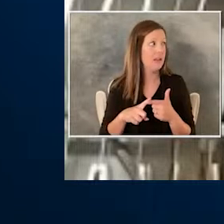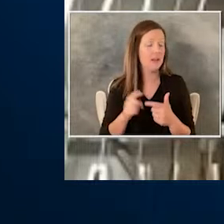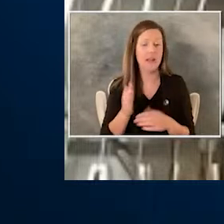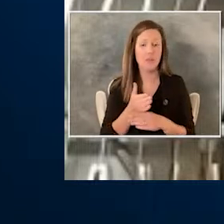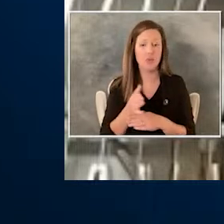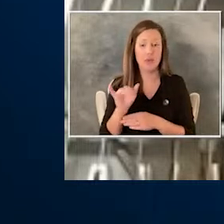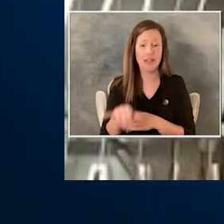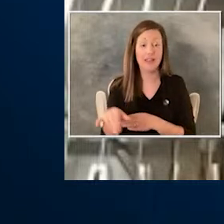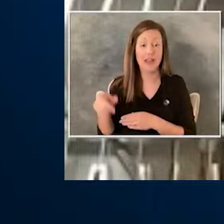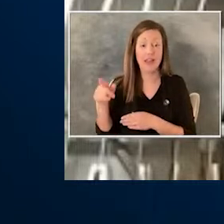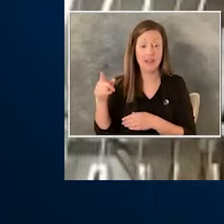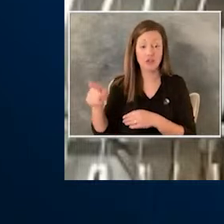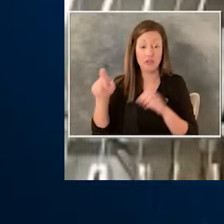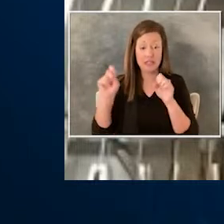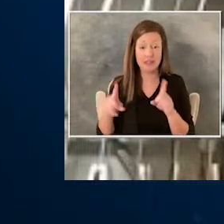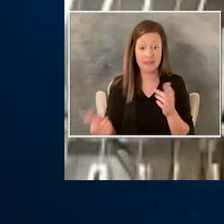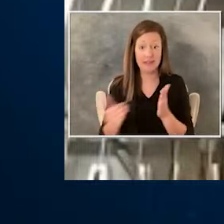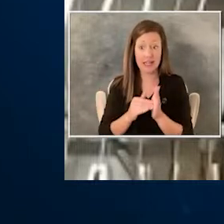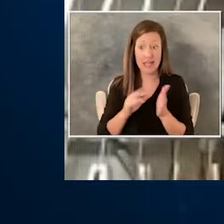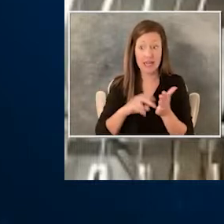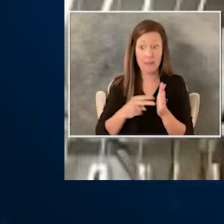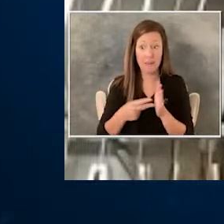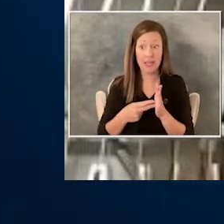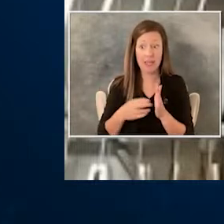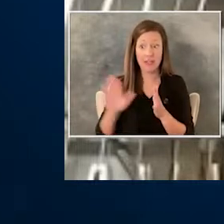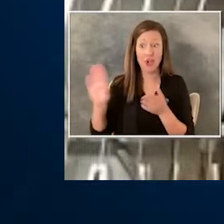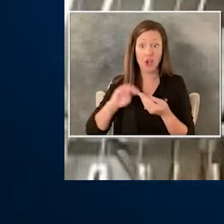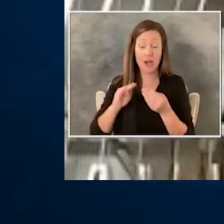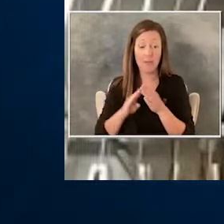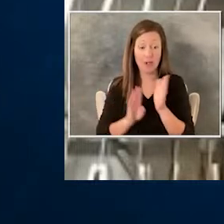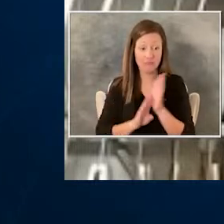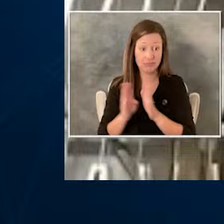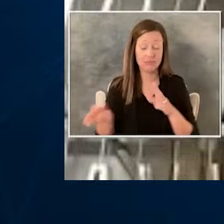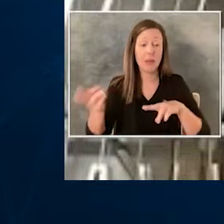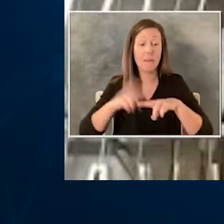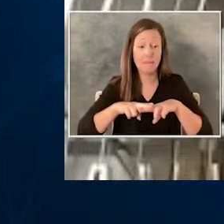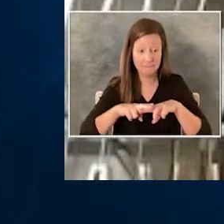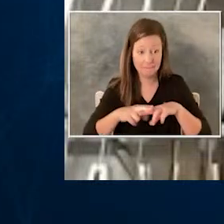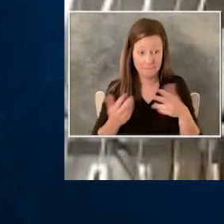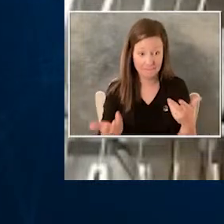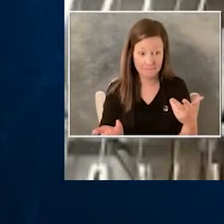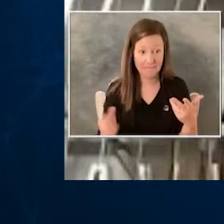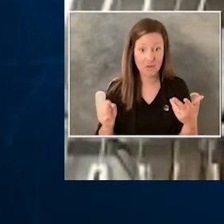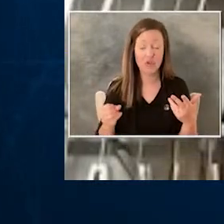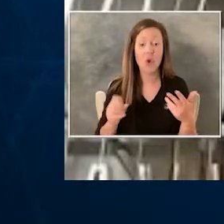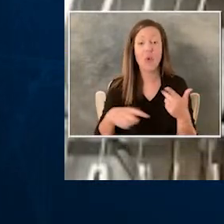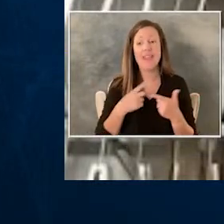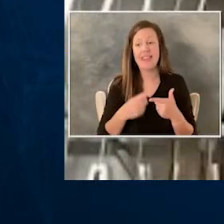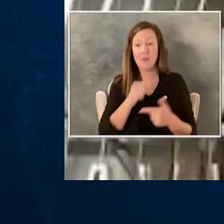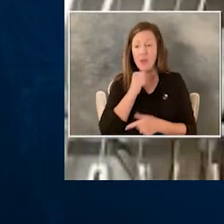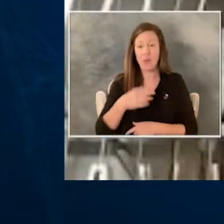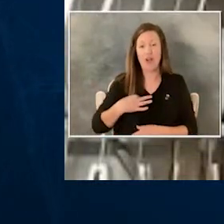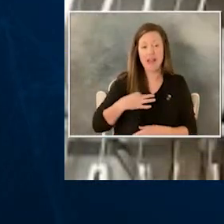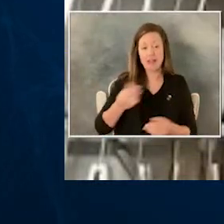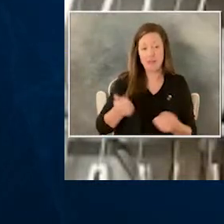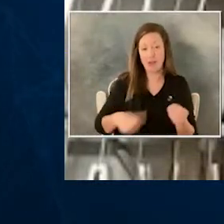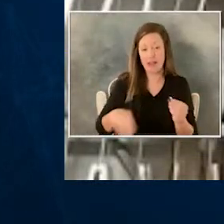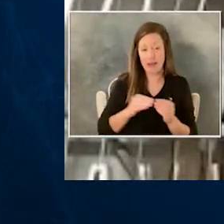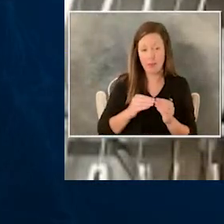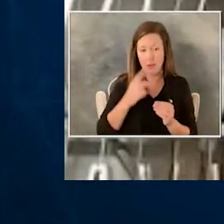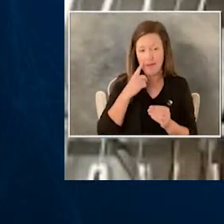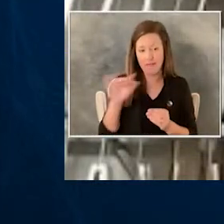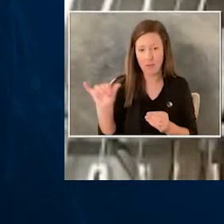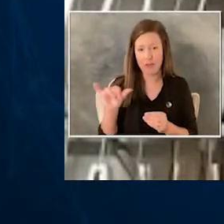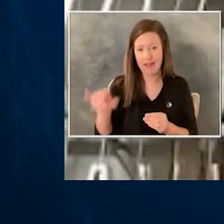again and she tested above a 20, so it threw us out of the deal for like